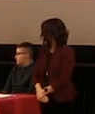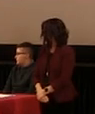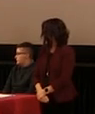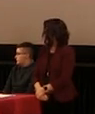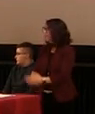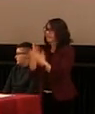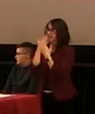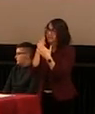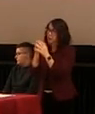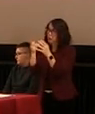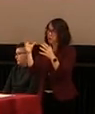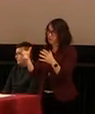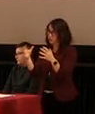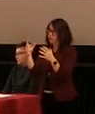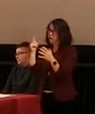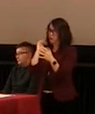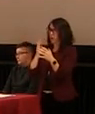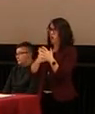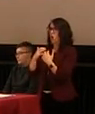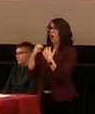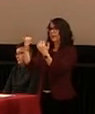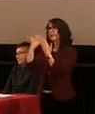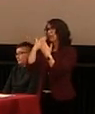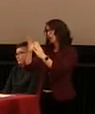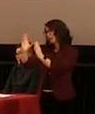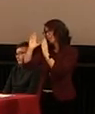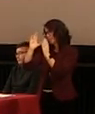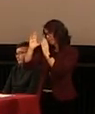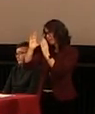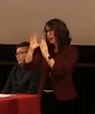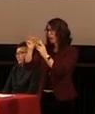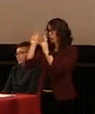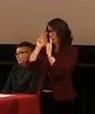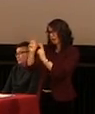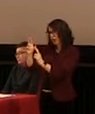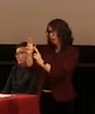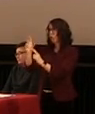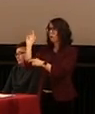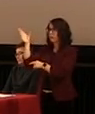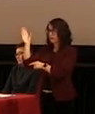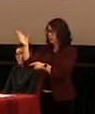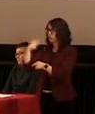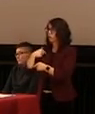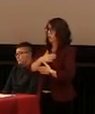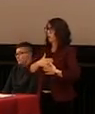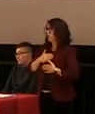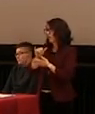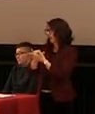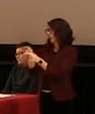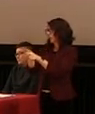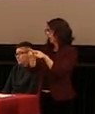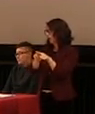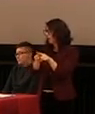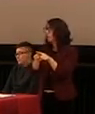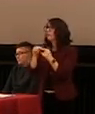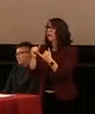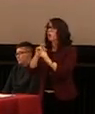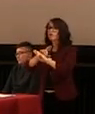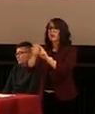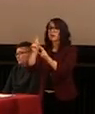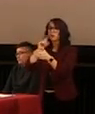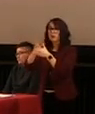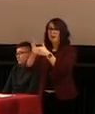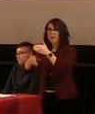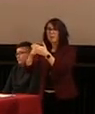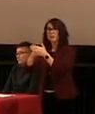Thank you also to our audience for being attentive and respectful. We appreciate that as well. So as we get ready to end this